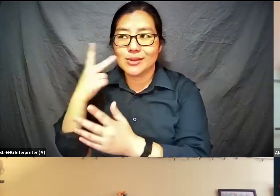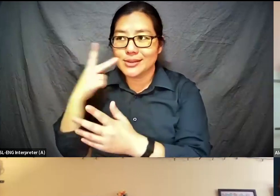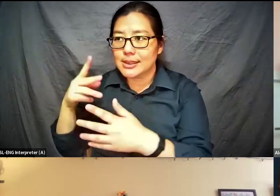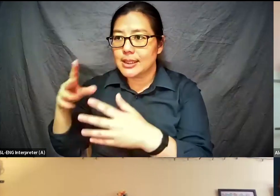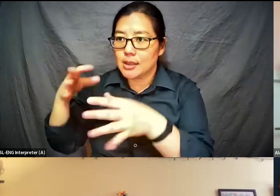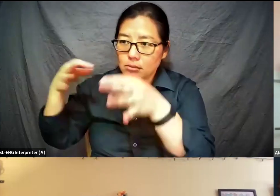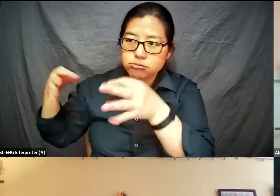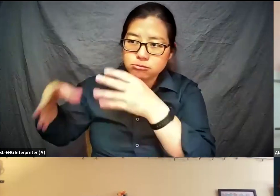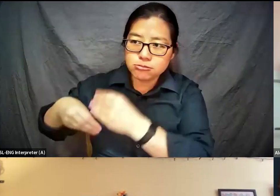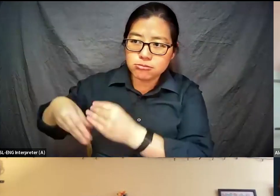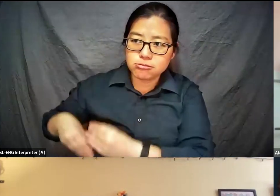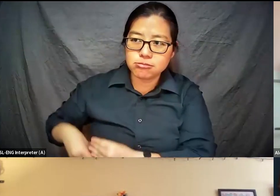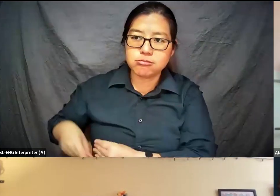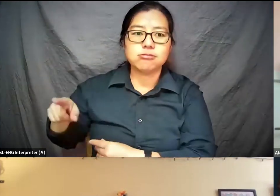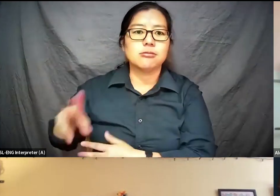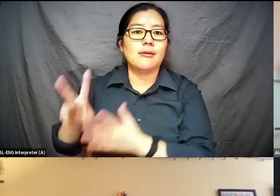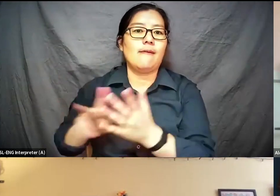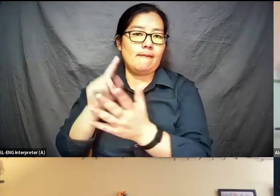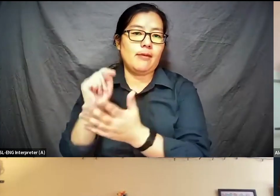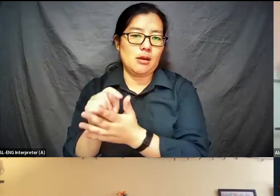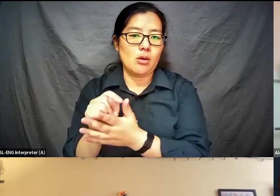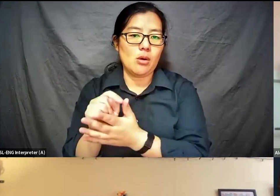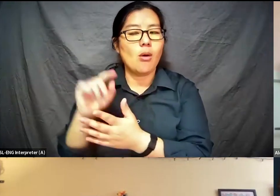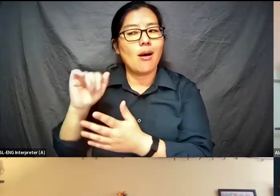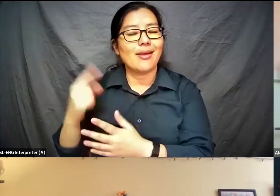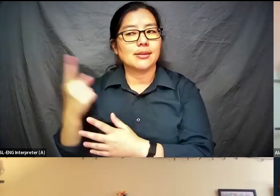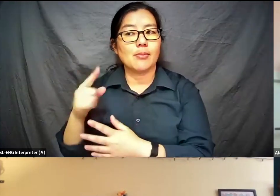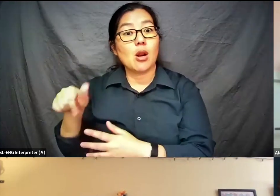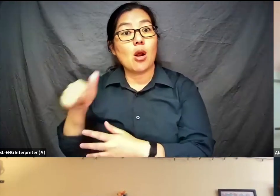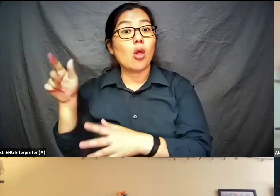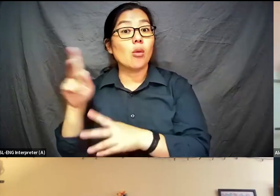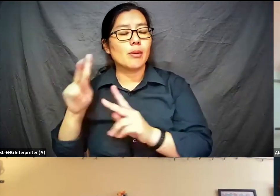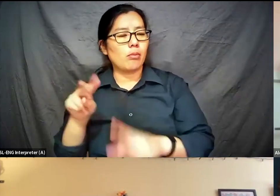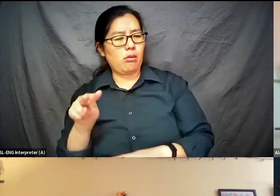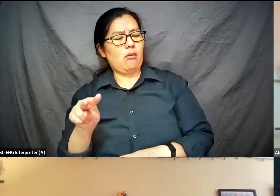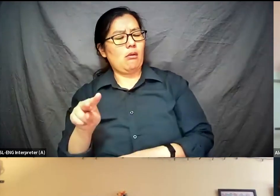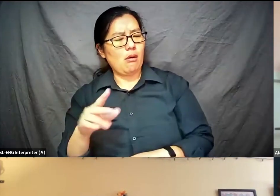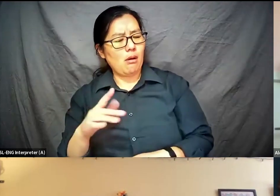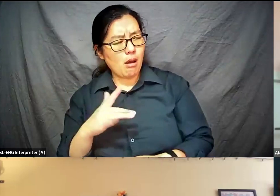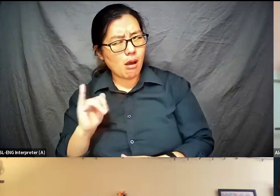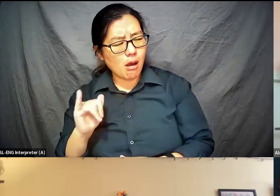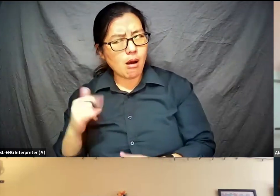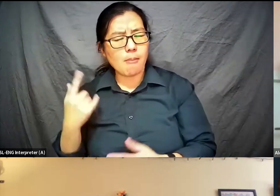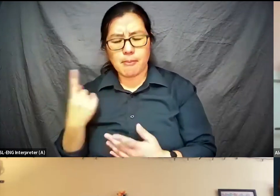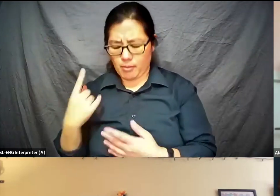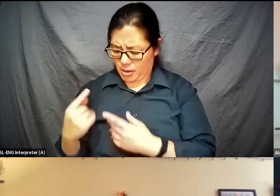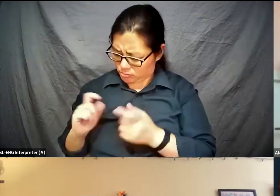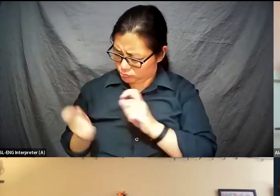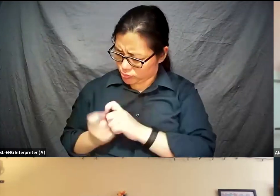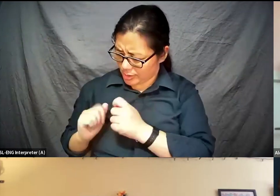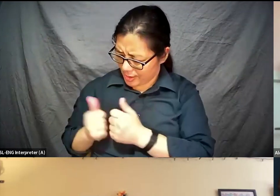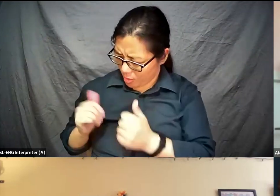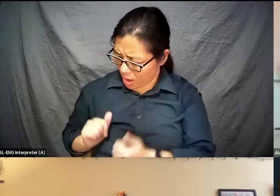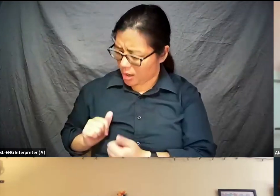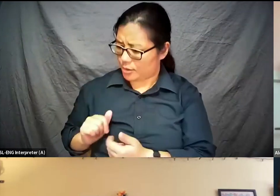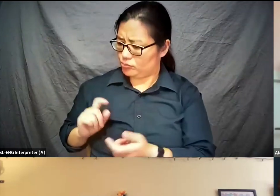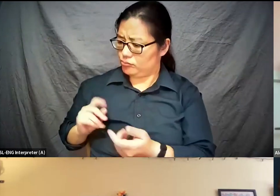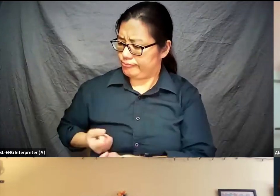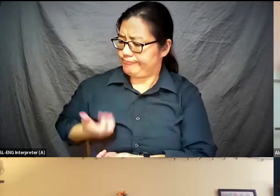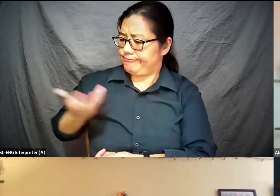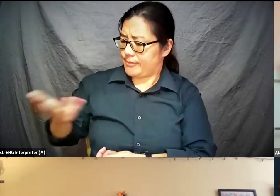not offering screen reader accessible zines? And that is what, transformed